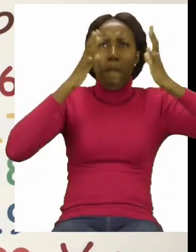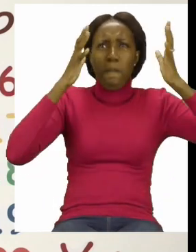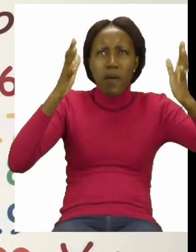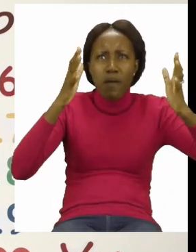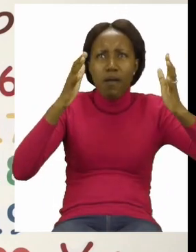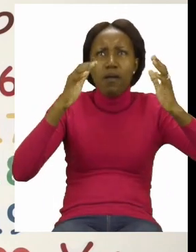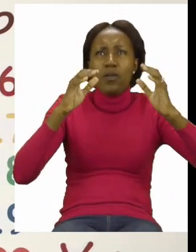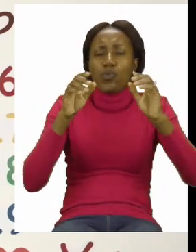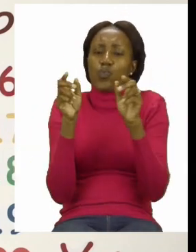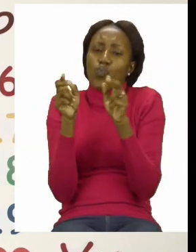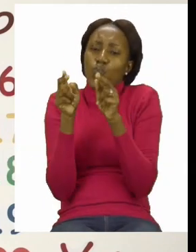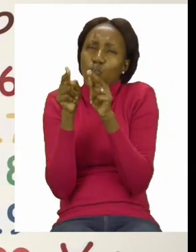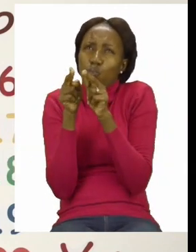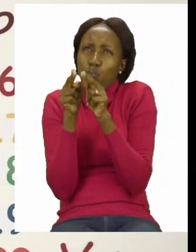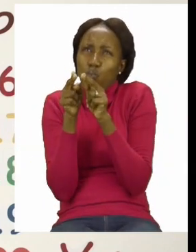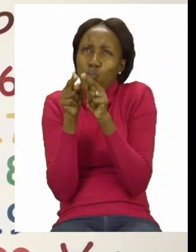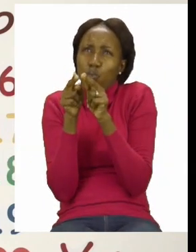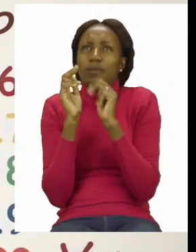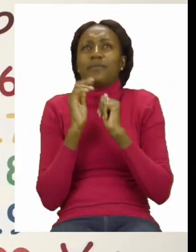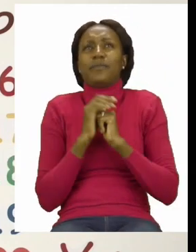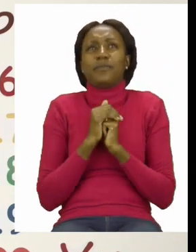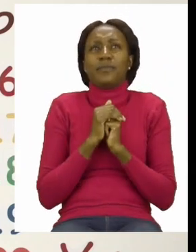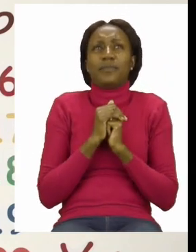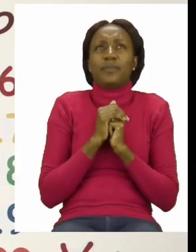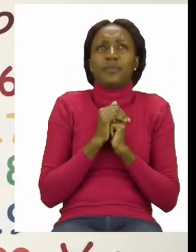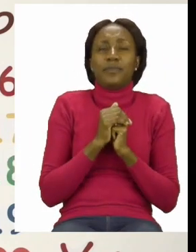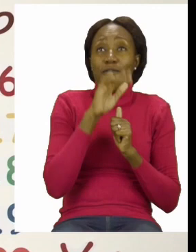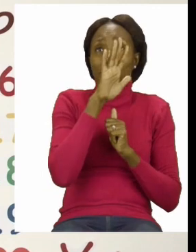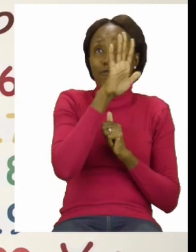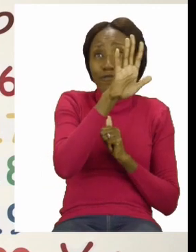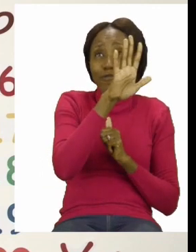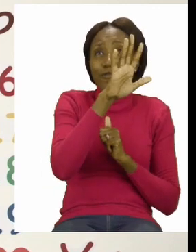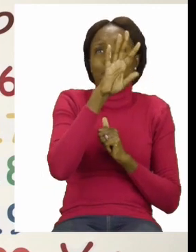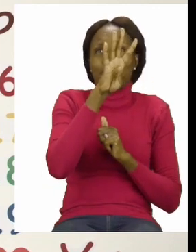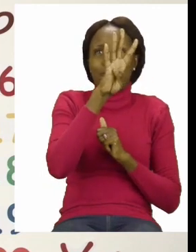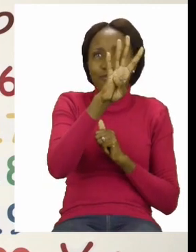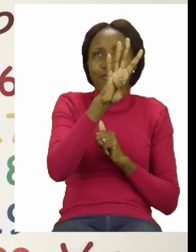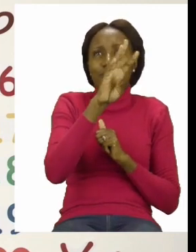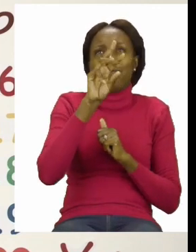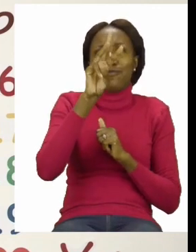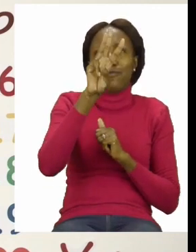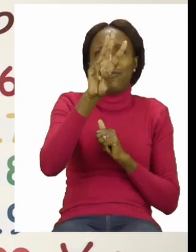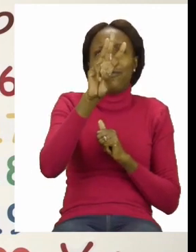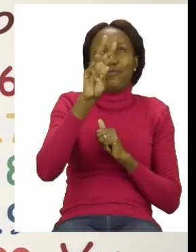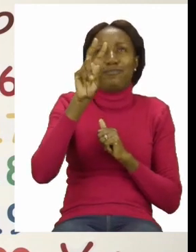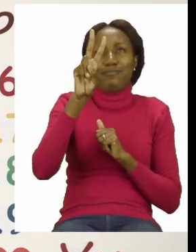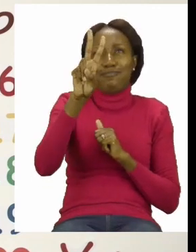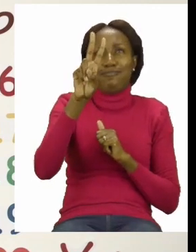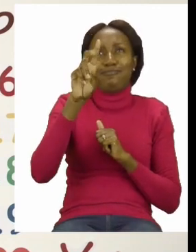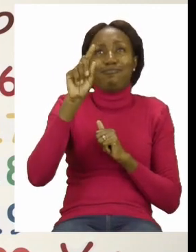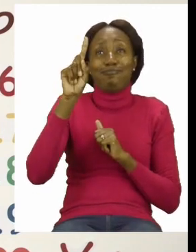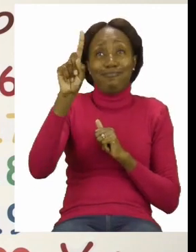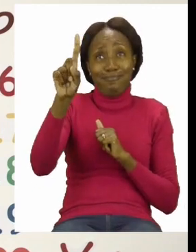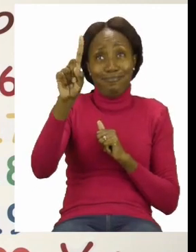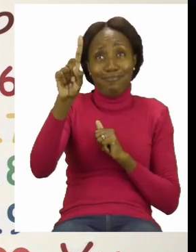small. Let's check. 5, 4, 3, 2,